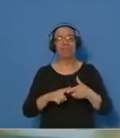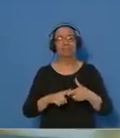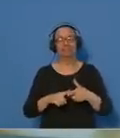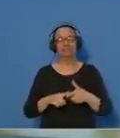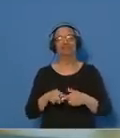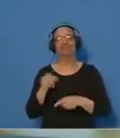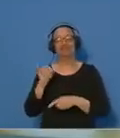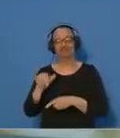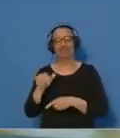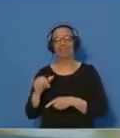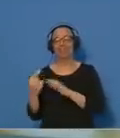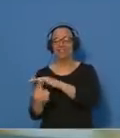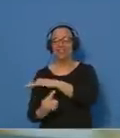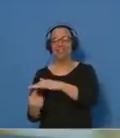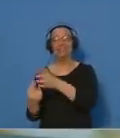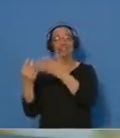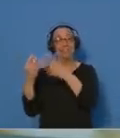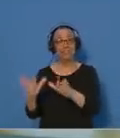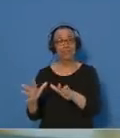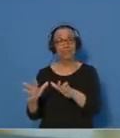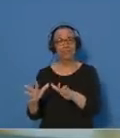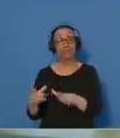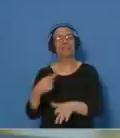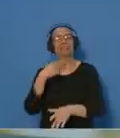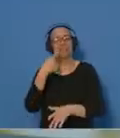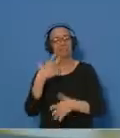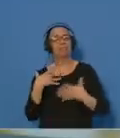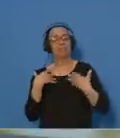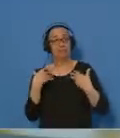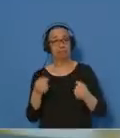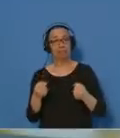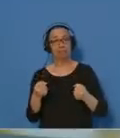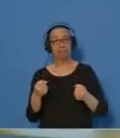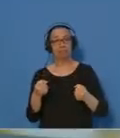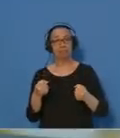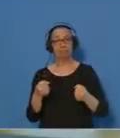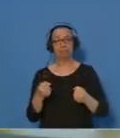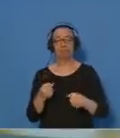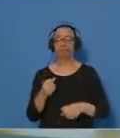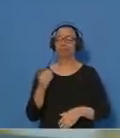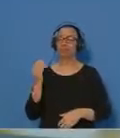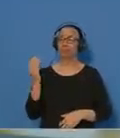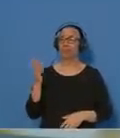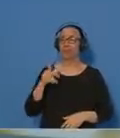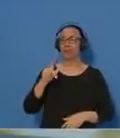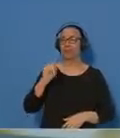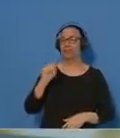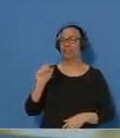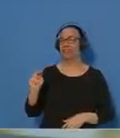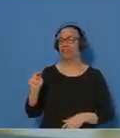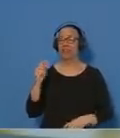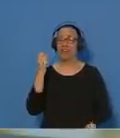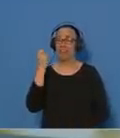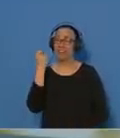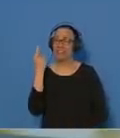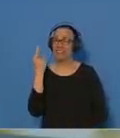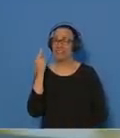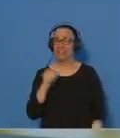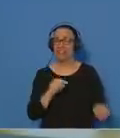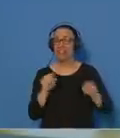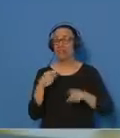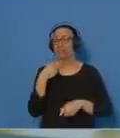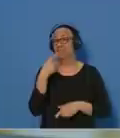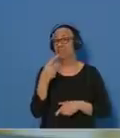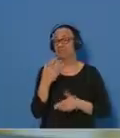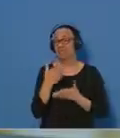which their isolation is concluded and they're deemed to have fully recovered. TNN understands that, as you stated, some